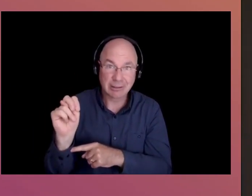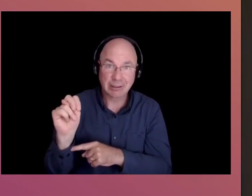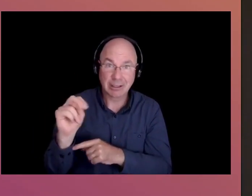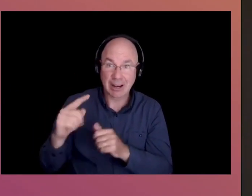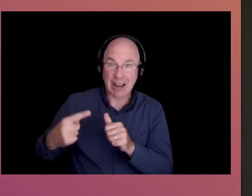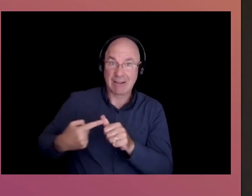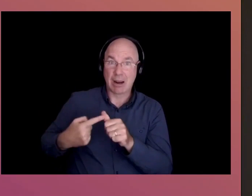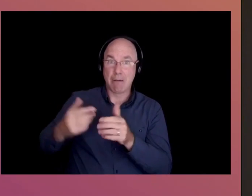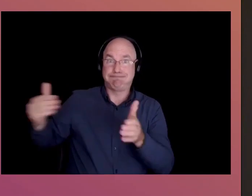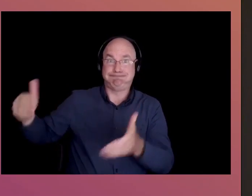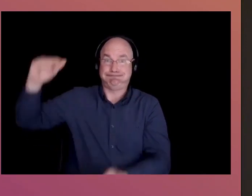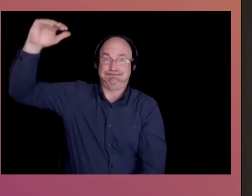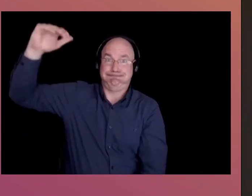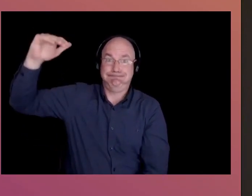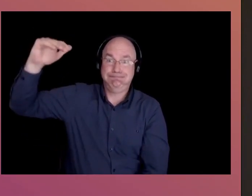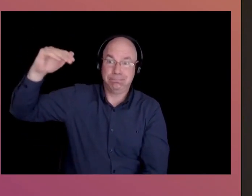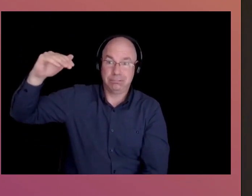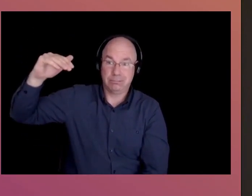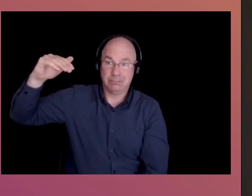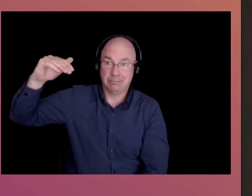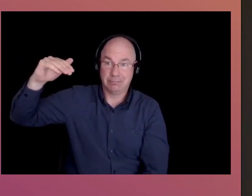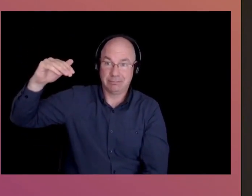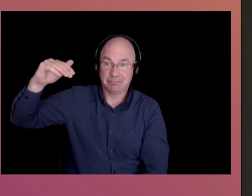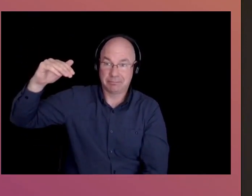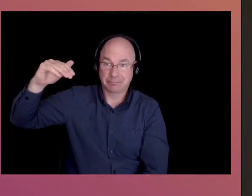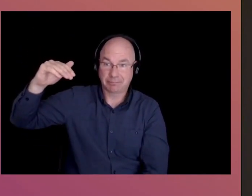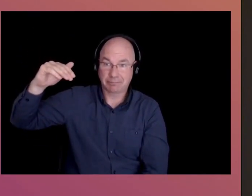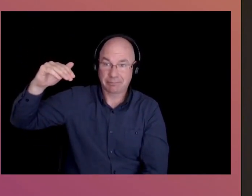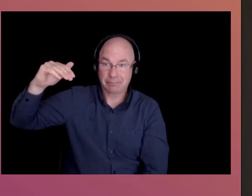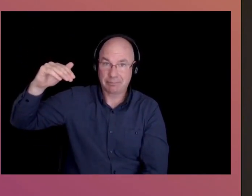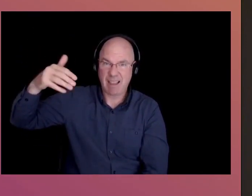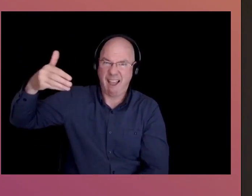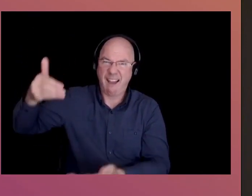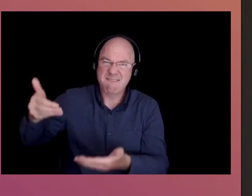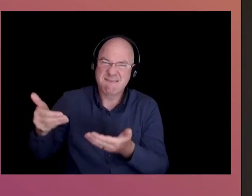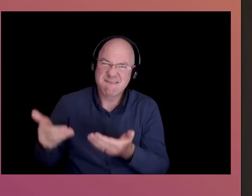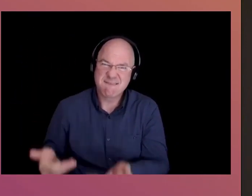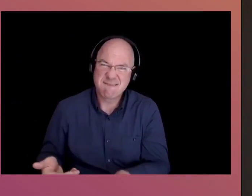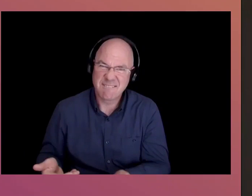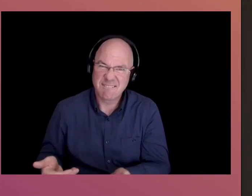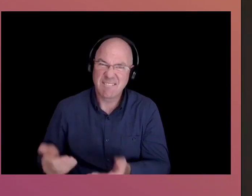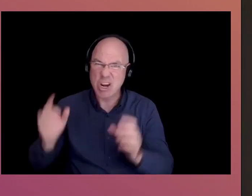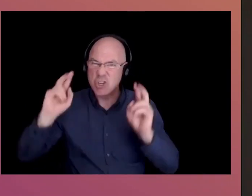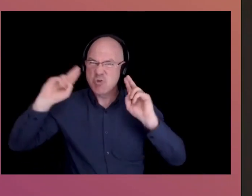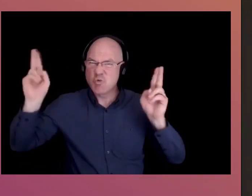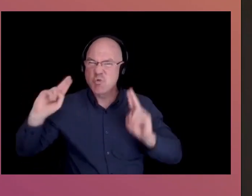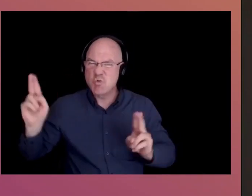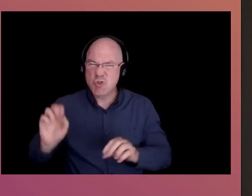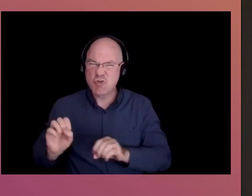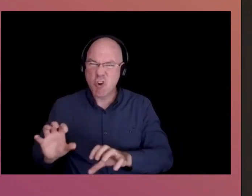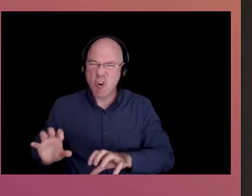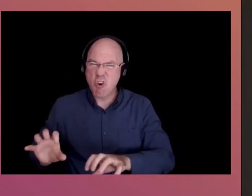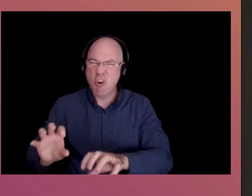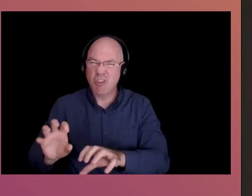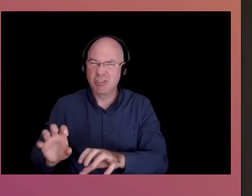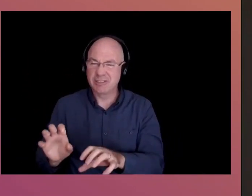big. Maybe it was big and heavy and noisy. So I